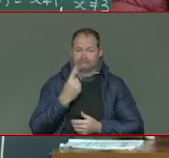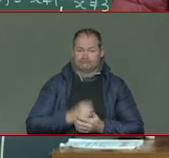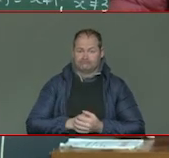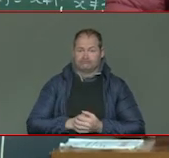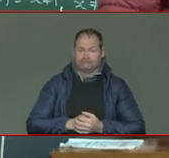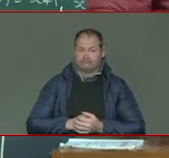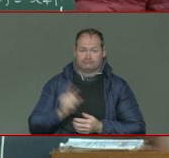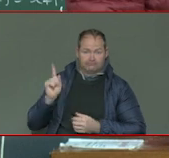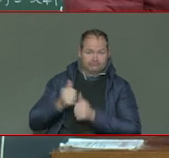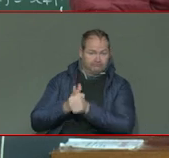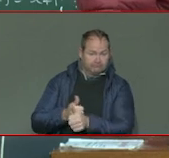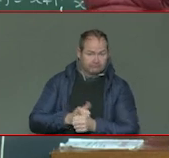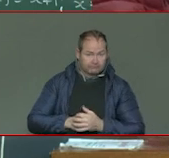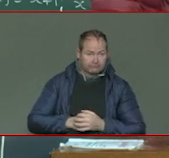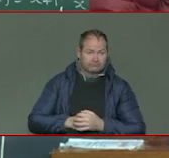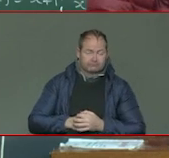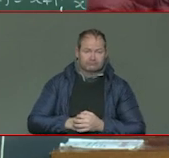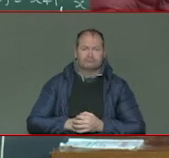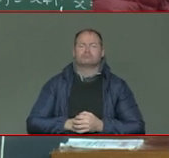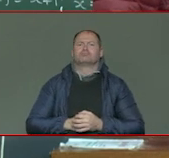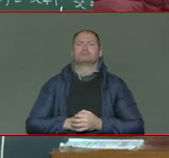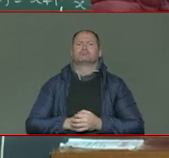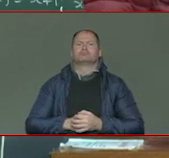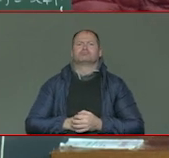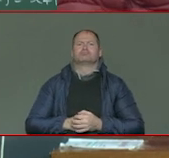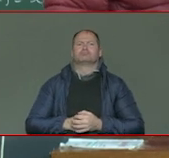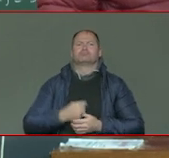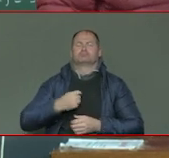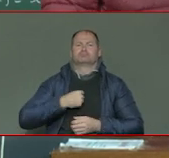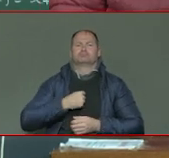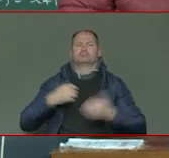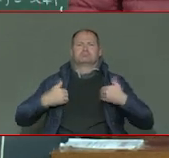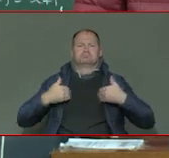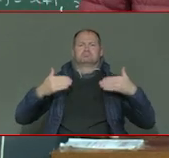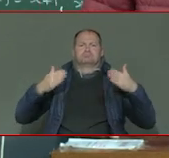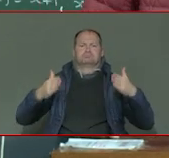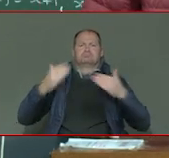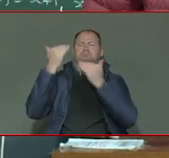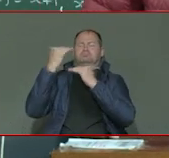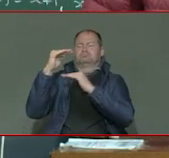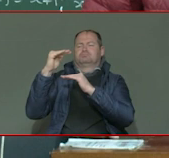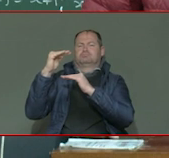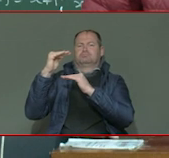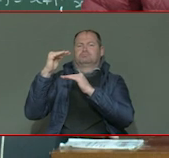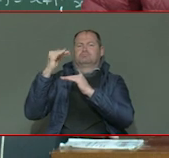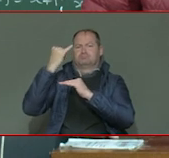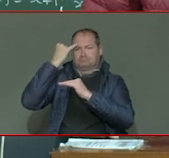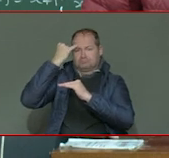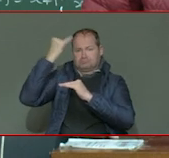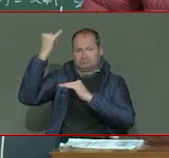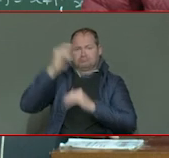right. Now, why am I introducing the limit concept to